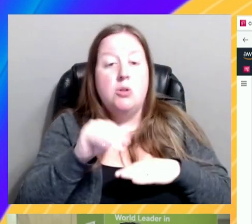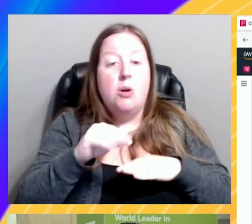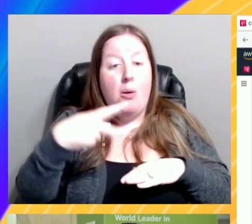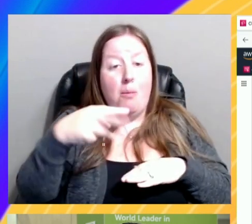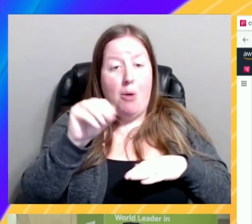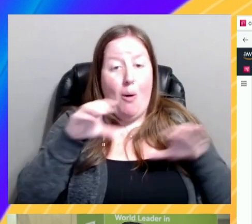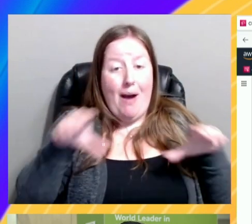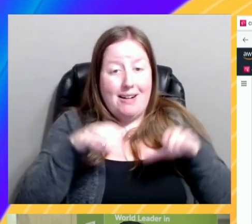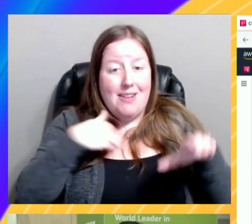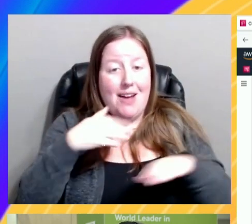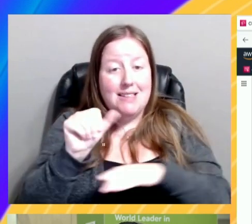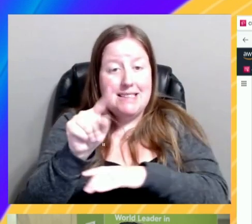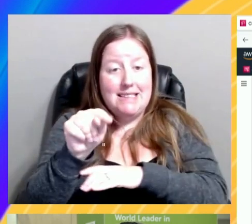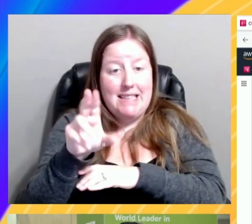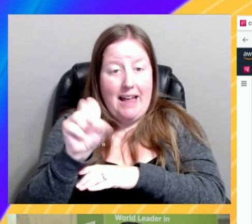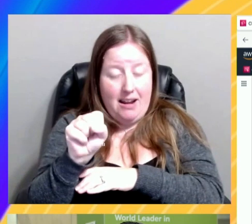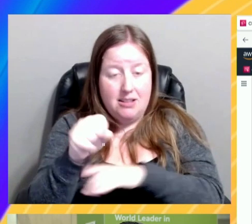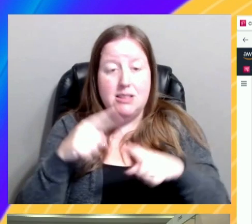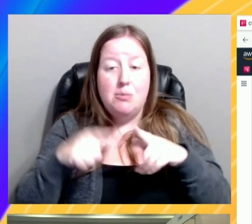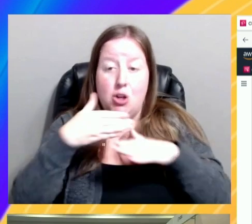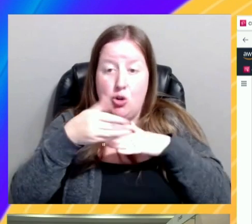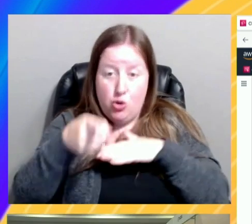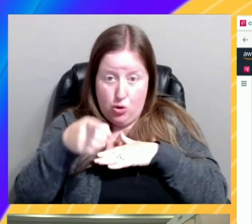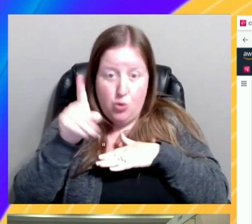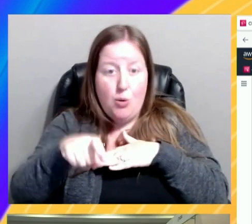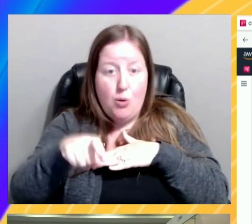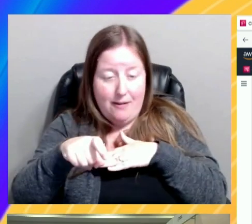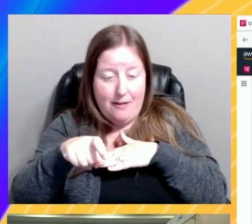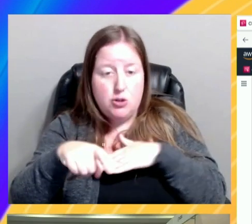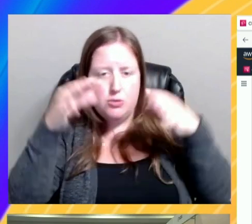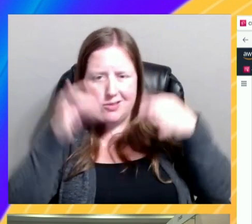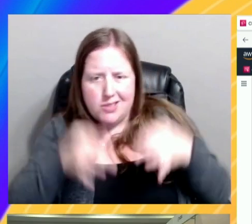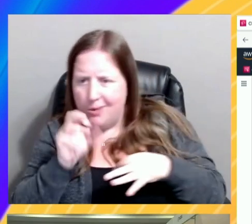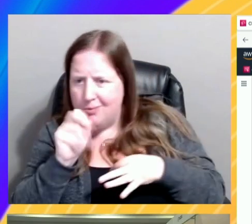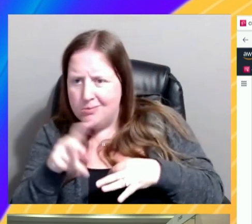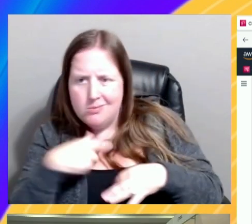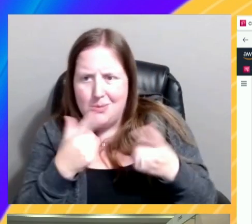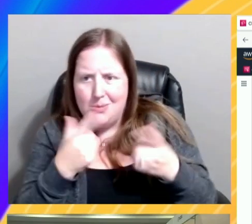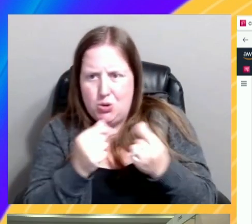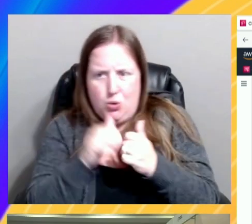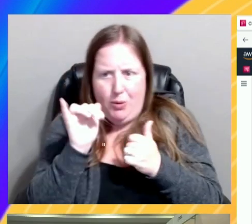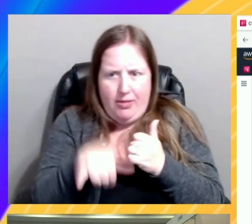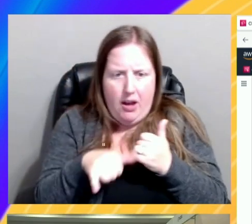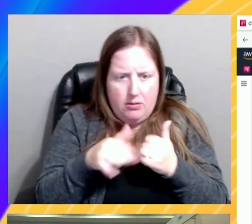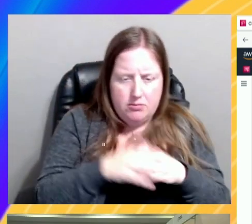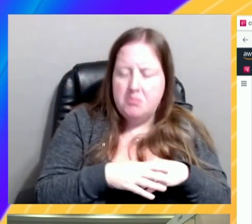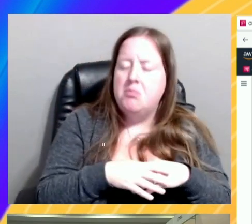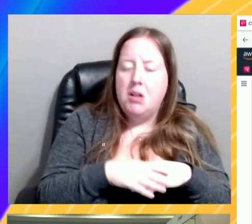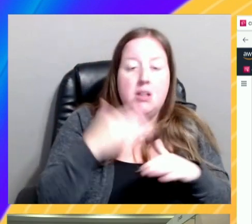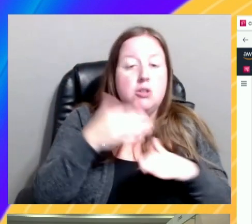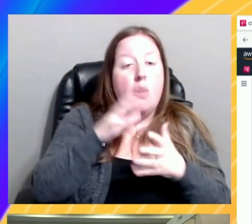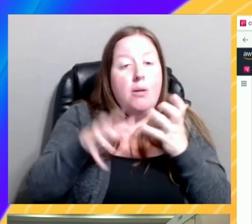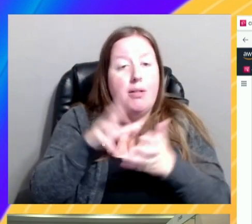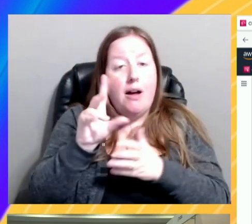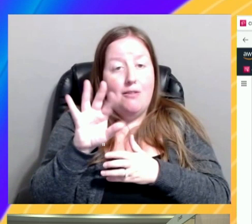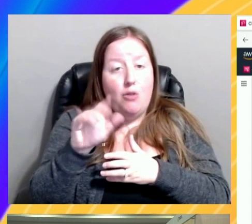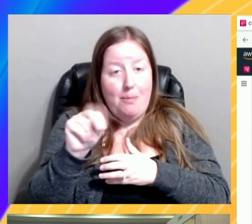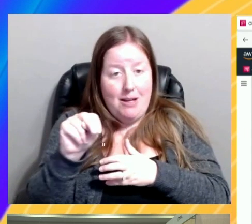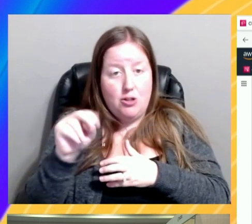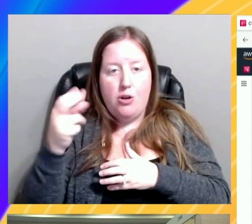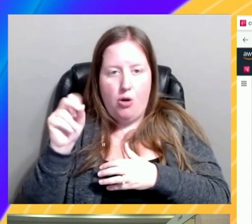status of it, but then you have to you have to decide what you want to do with it. Got it. That's where CloudFormation hooks come into hand,